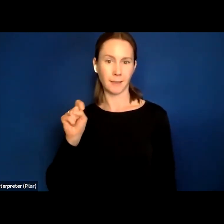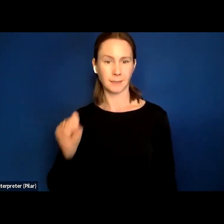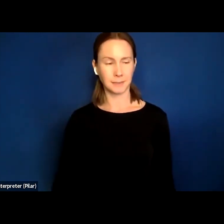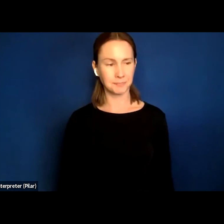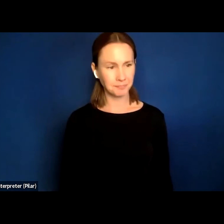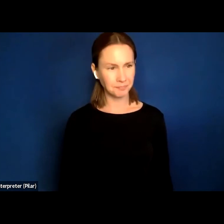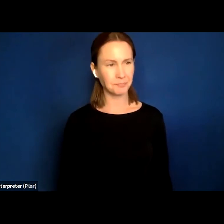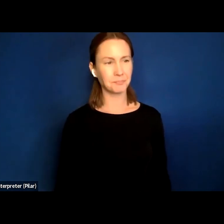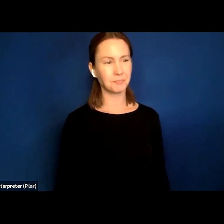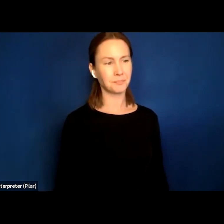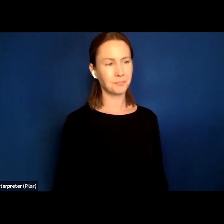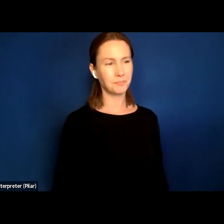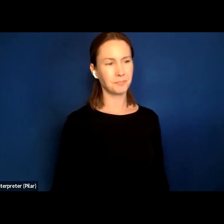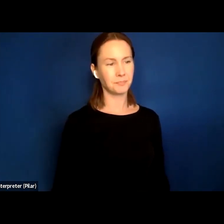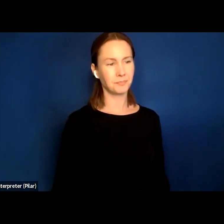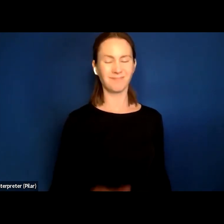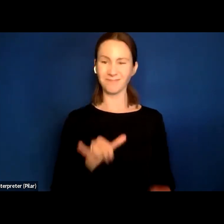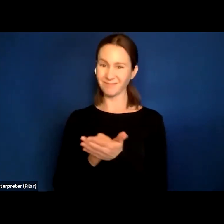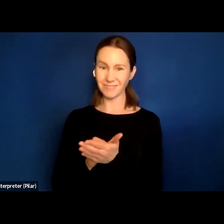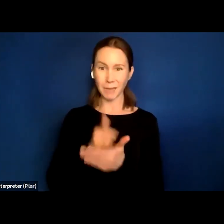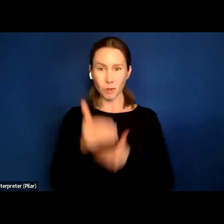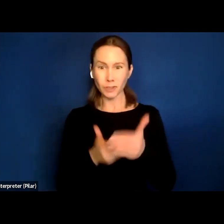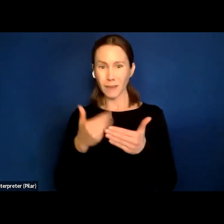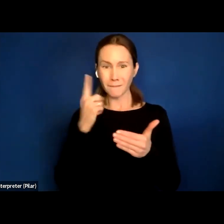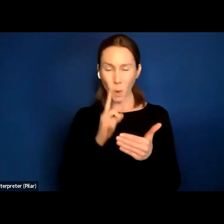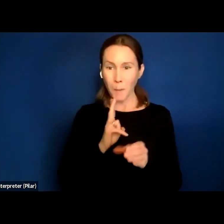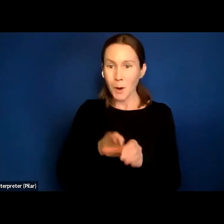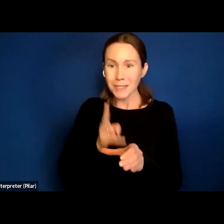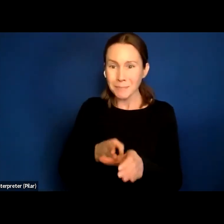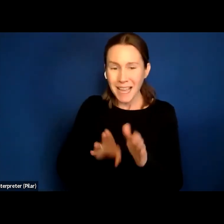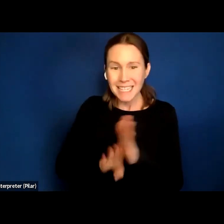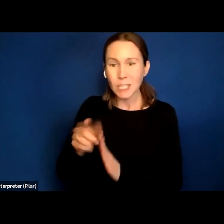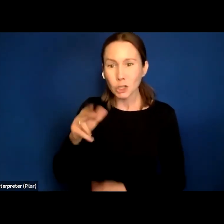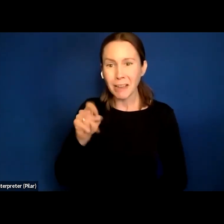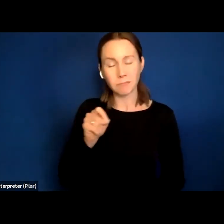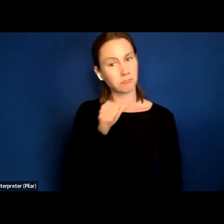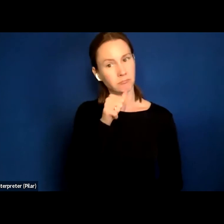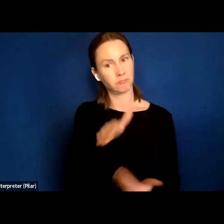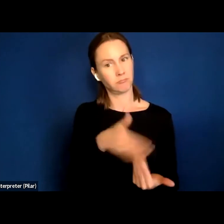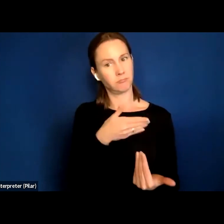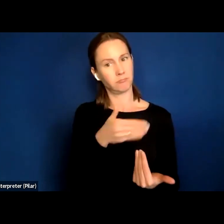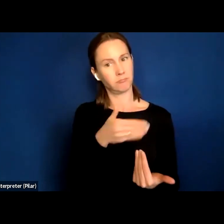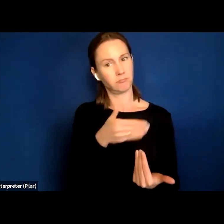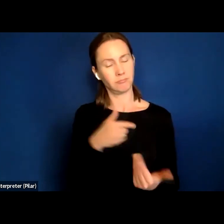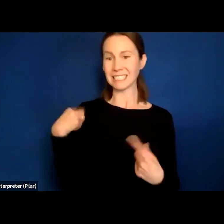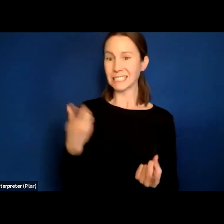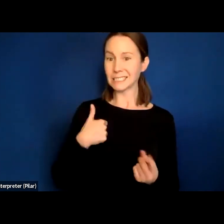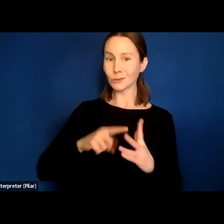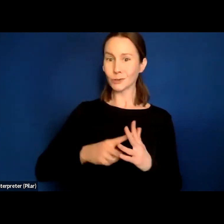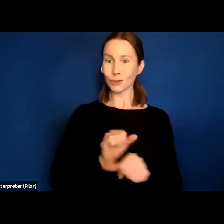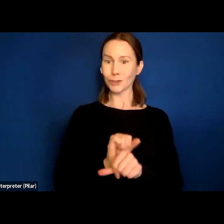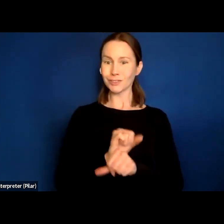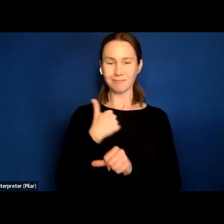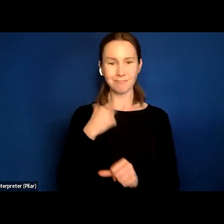this participatory grant-making process is not easy. And since I've begun, I have observed